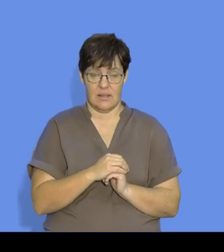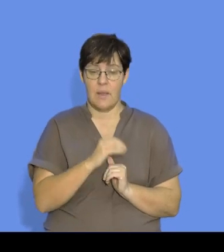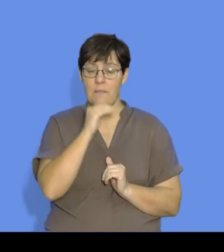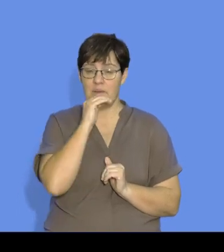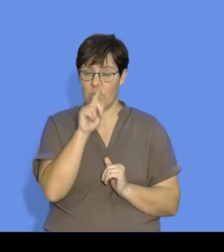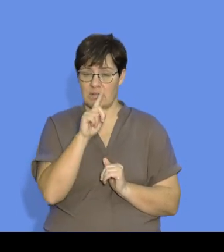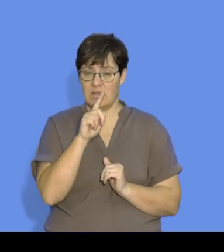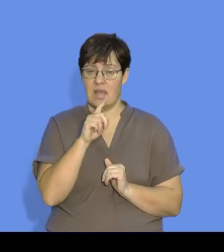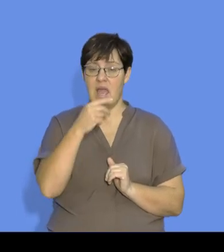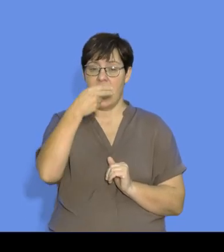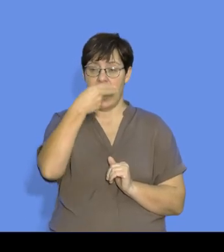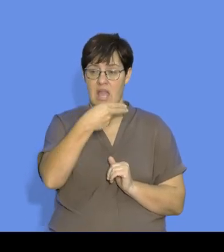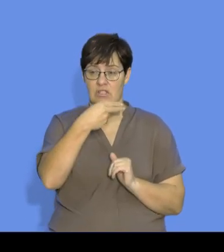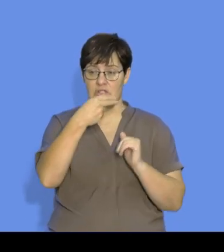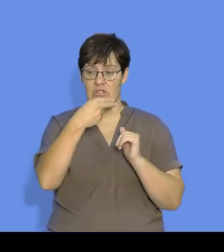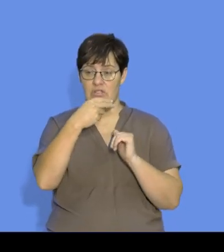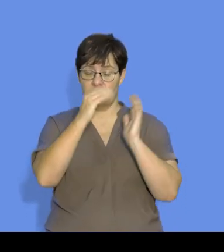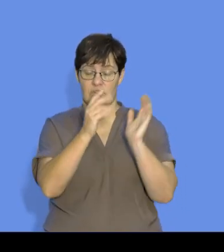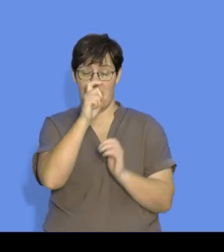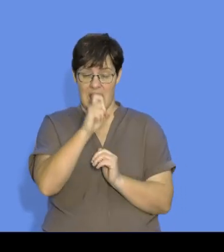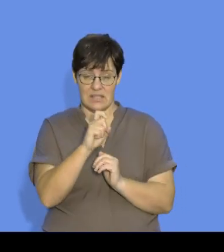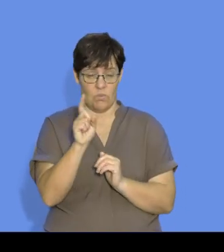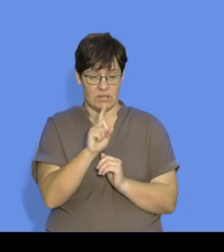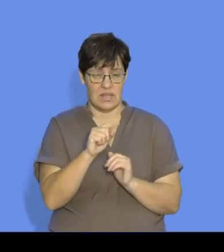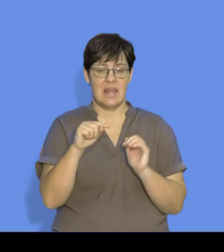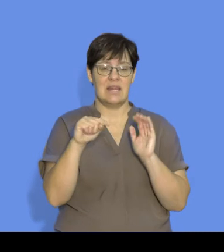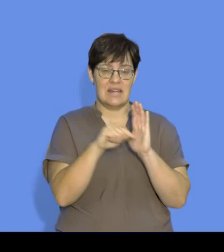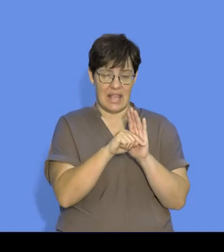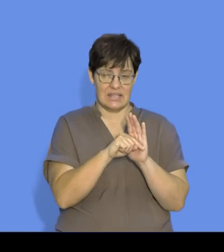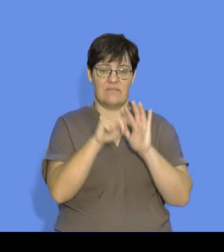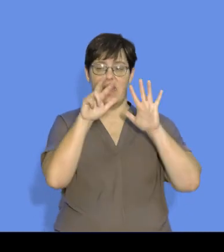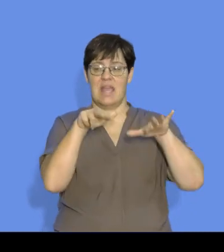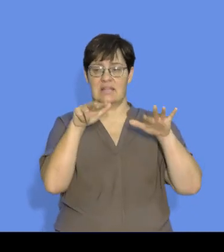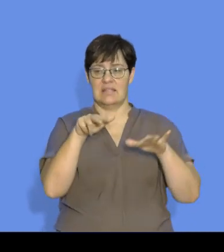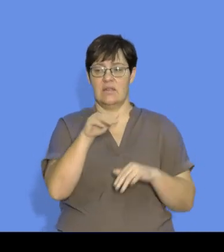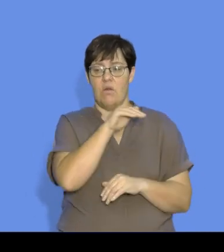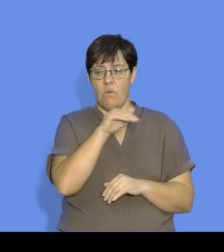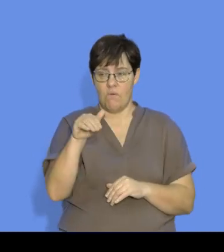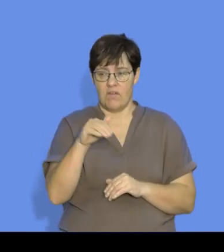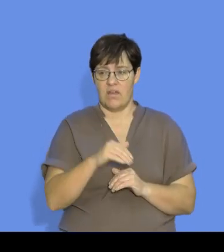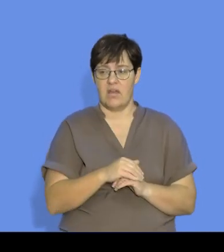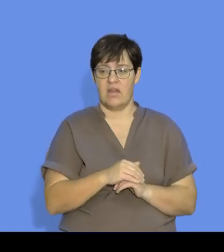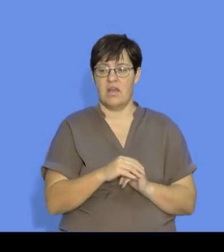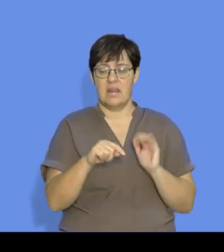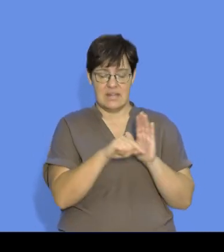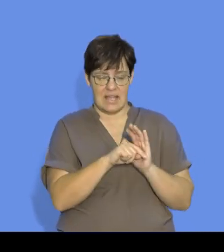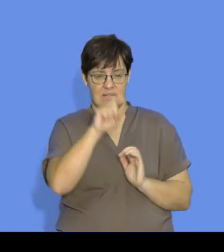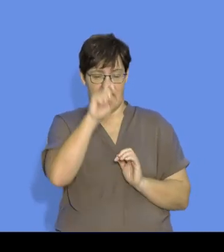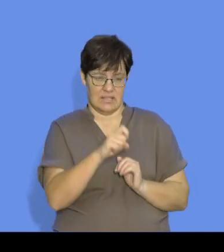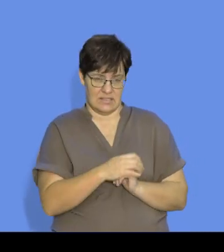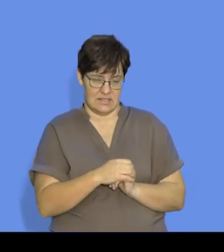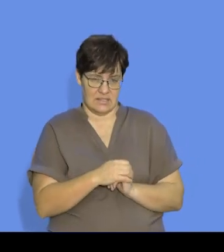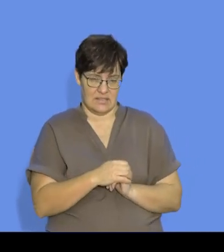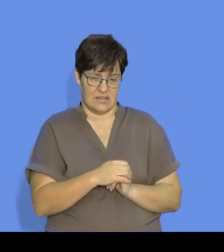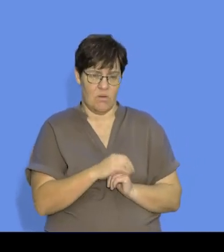It means that h of x will then be negative 18 over